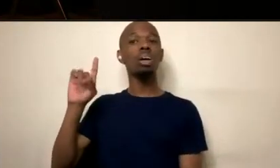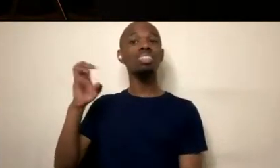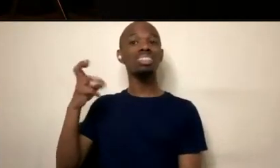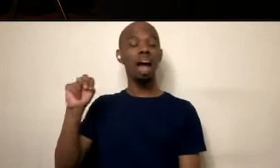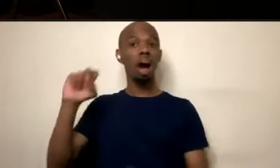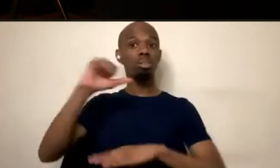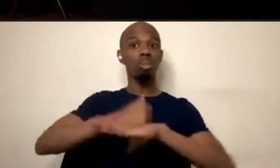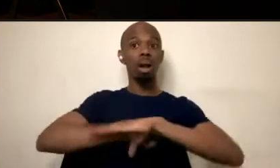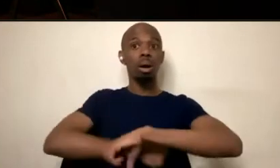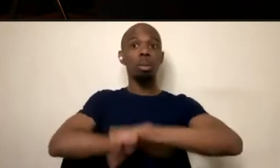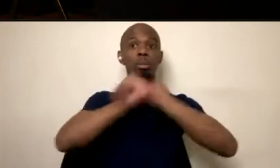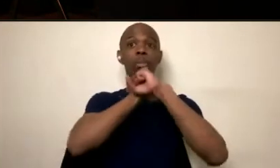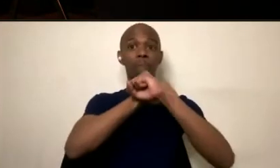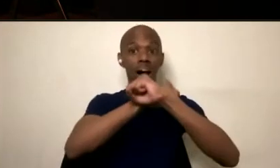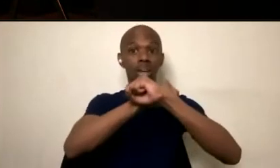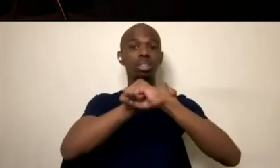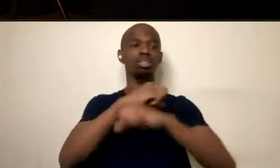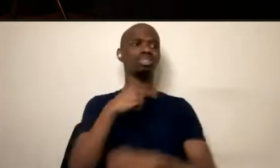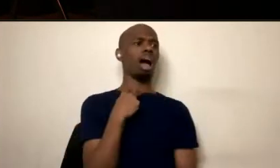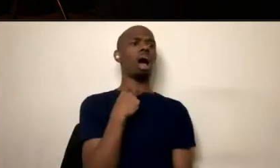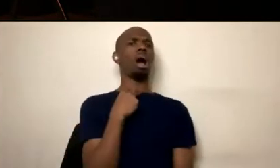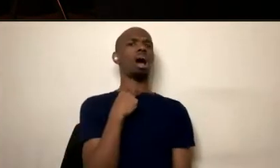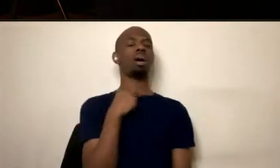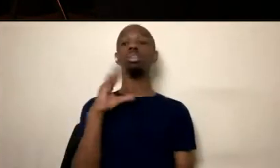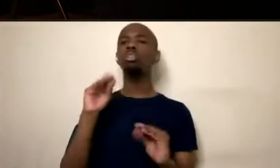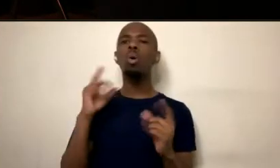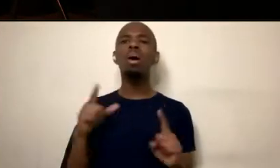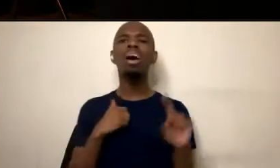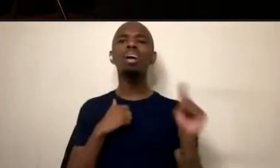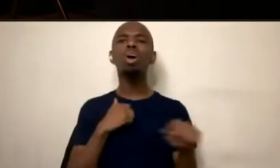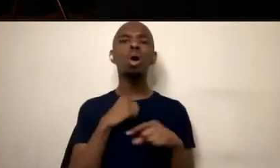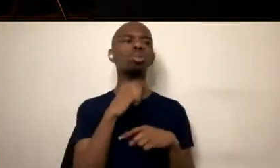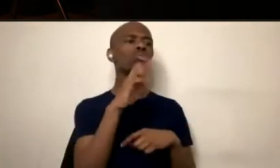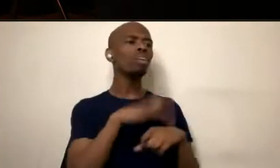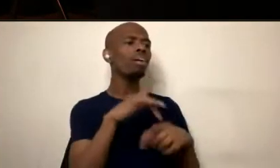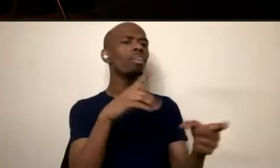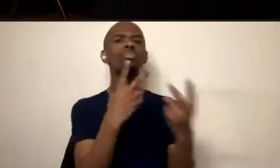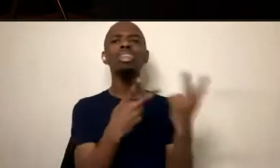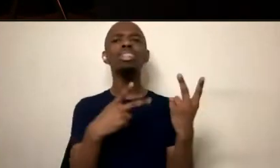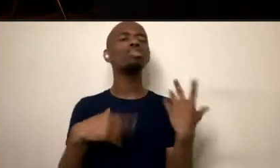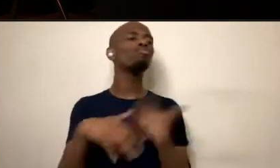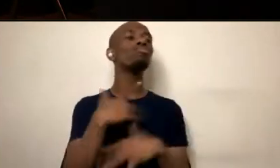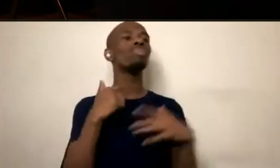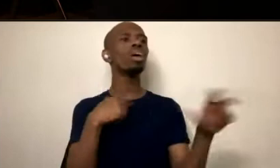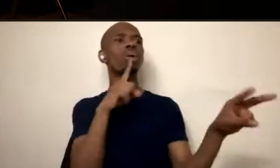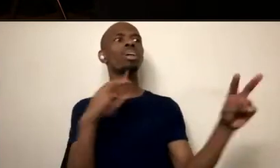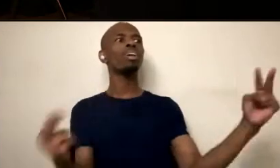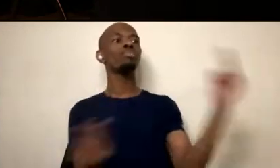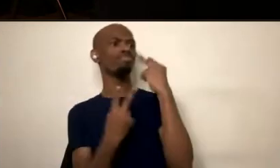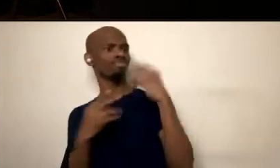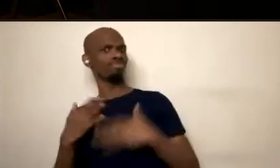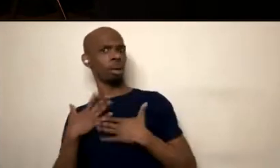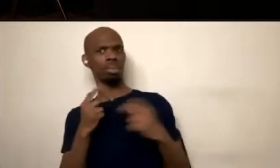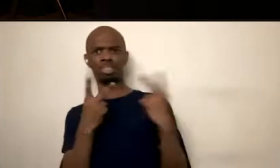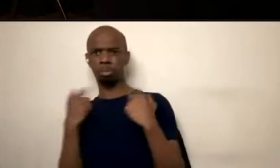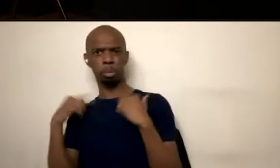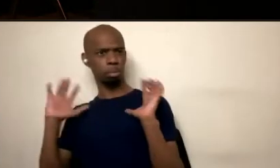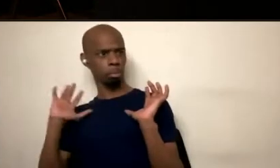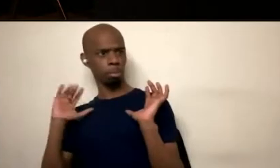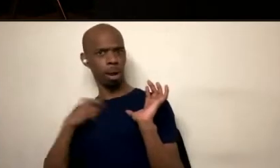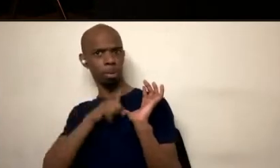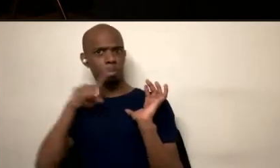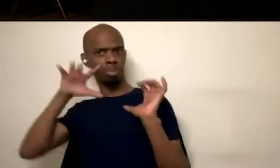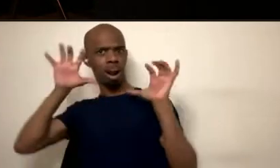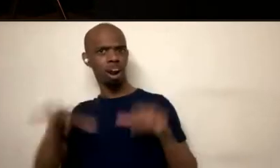And they were glad to see me. These women were, because I started to really talk to these, I mean, we're